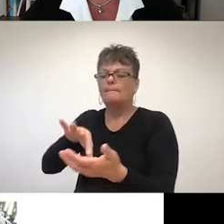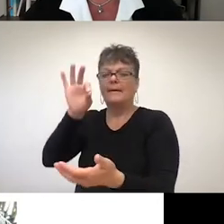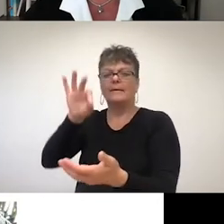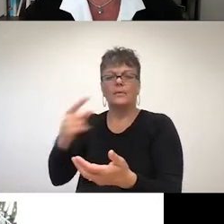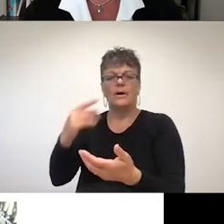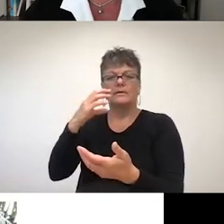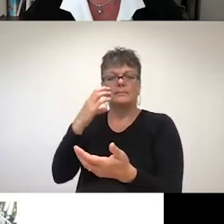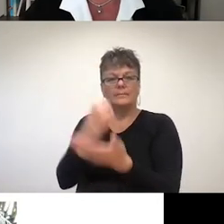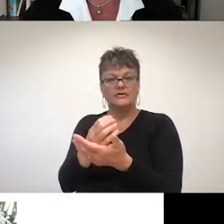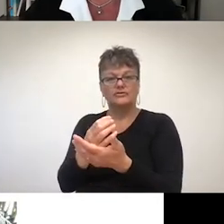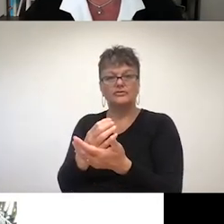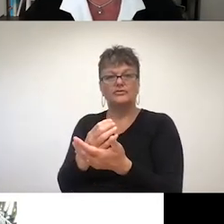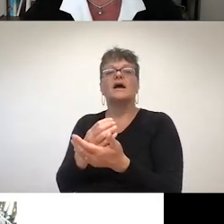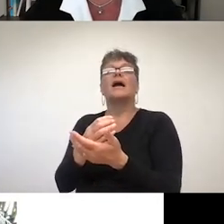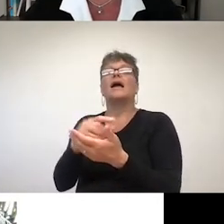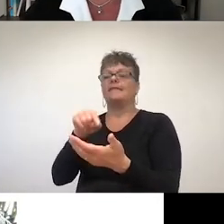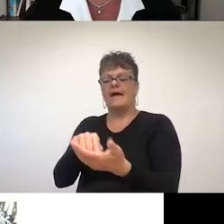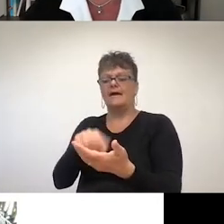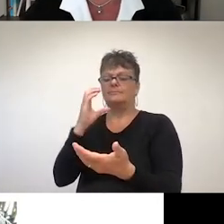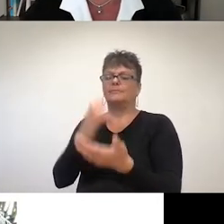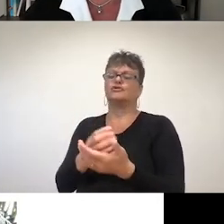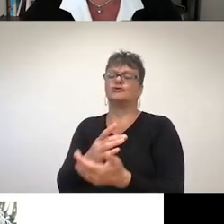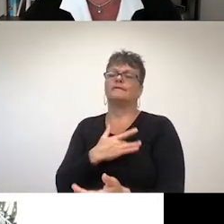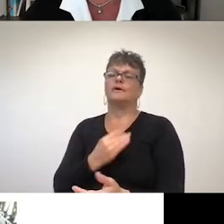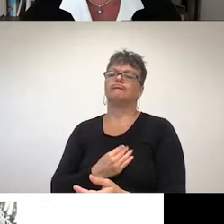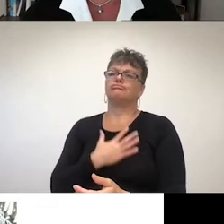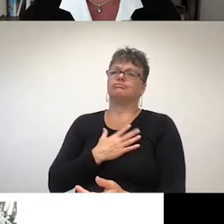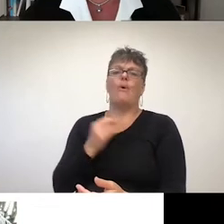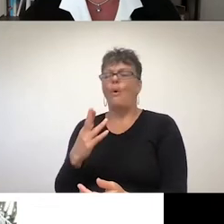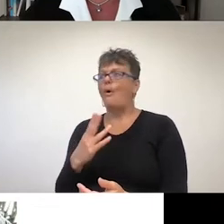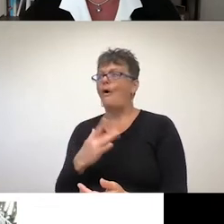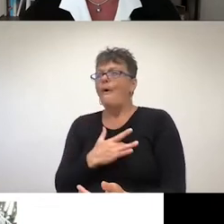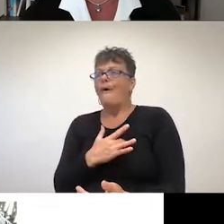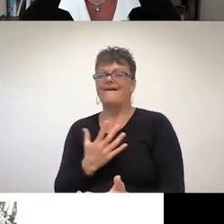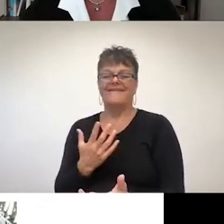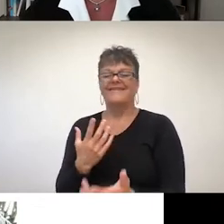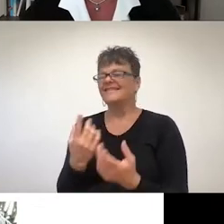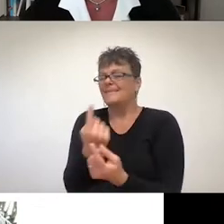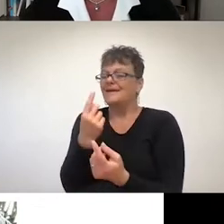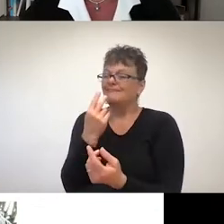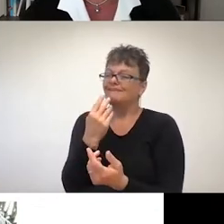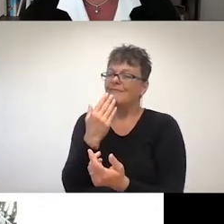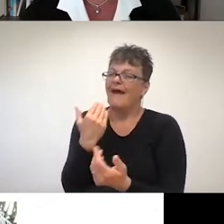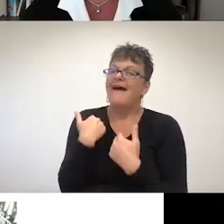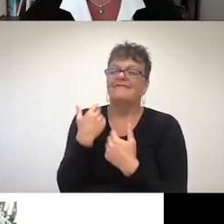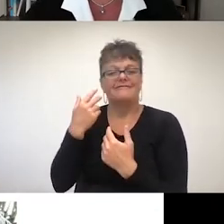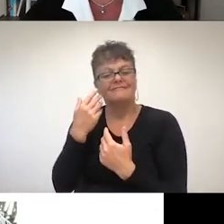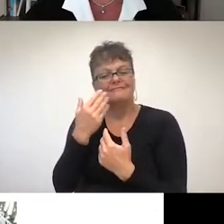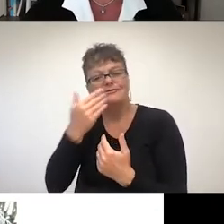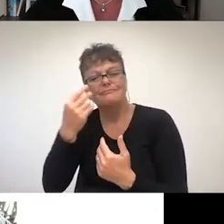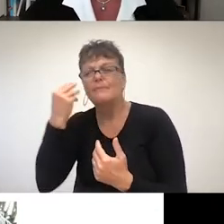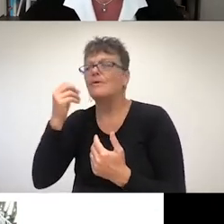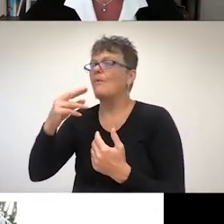few lines about why you choose to share this. Now, as I mentioned earlier, students get anxious when they're not sure what to do. So it's a great idea to model for